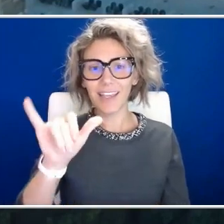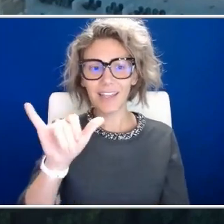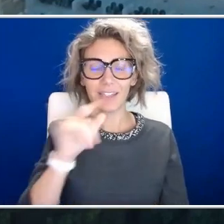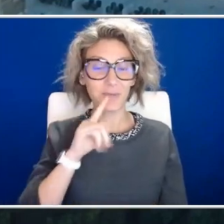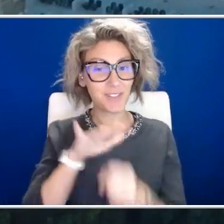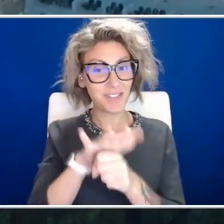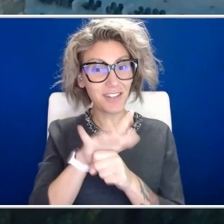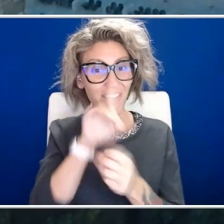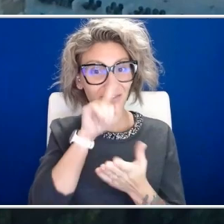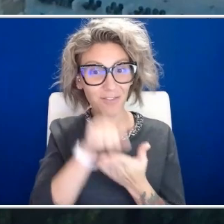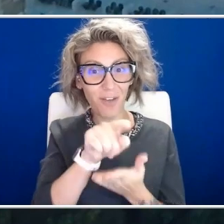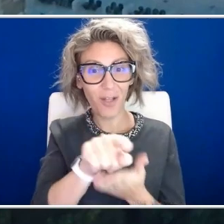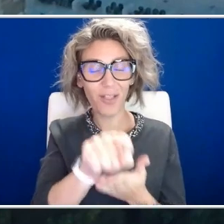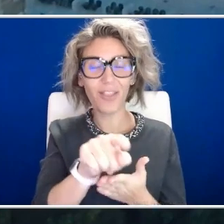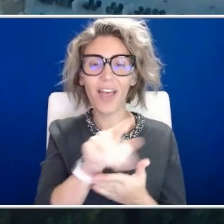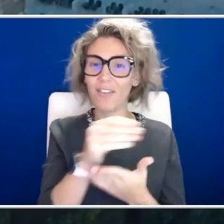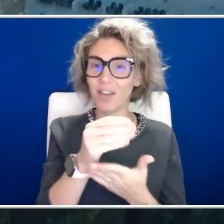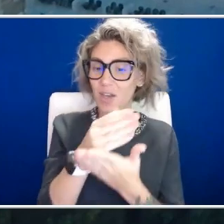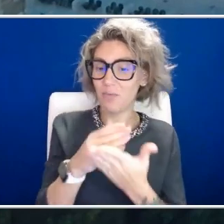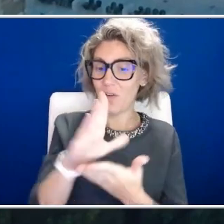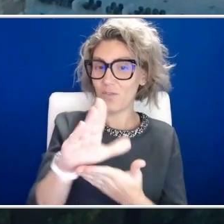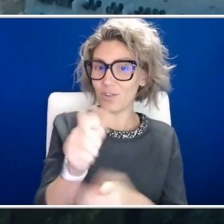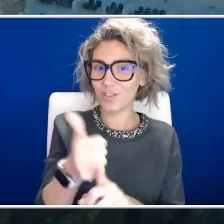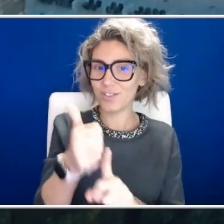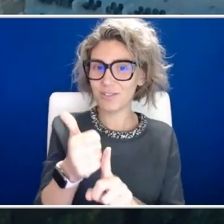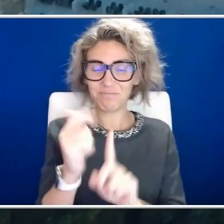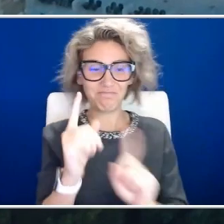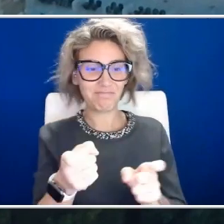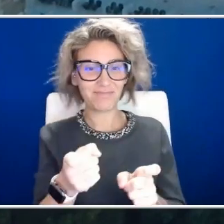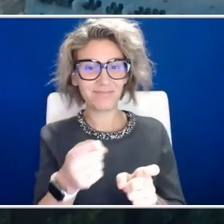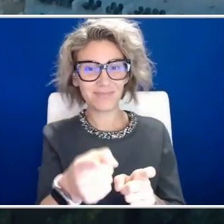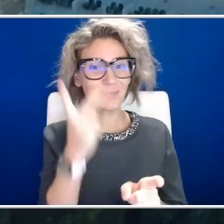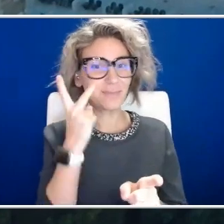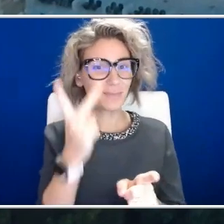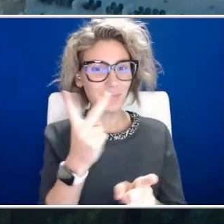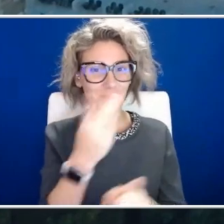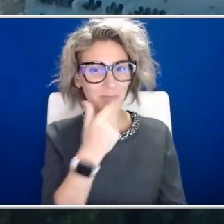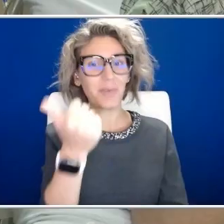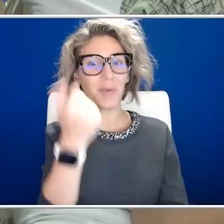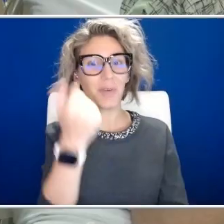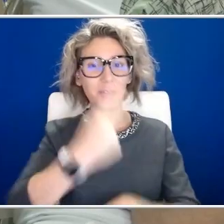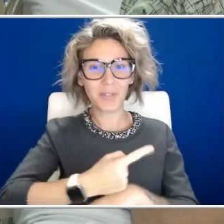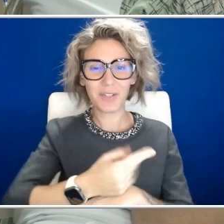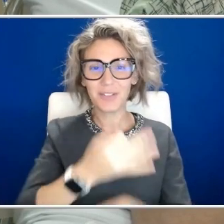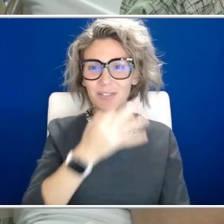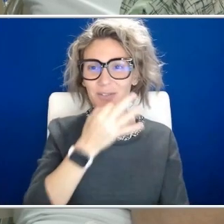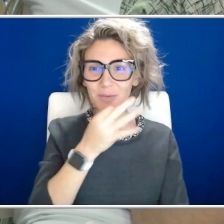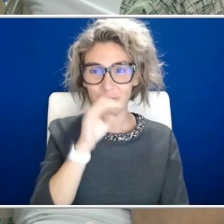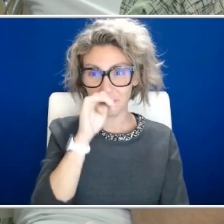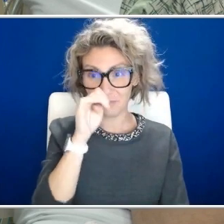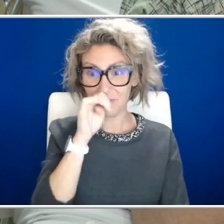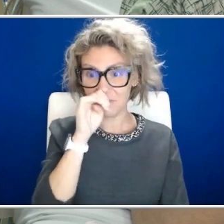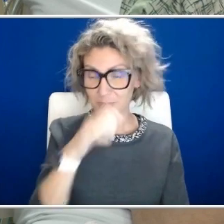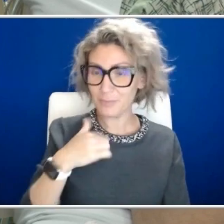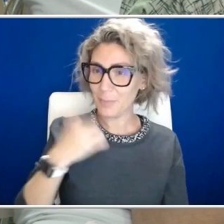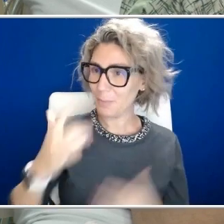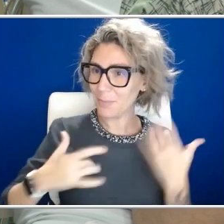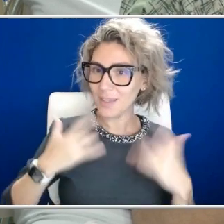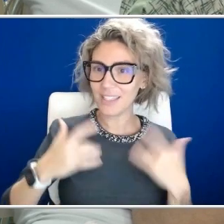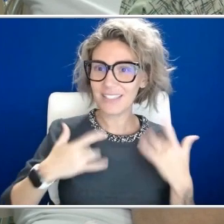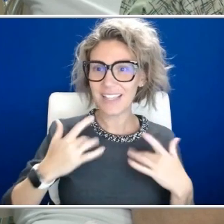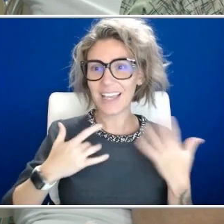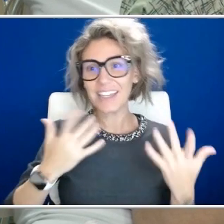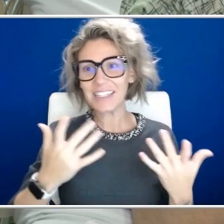love and give part of herself to see him at his best one day very soon. I'm excited to just see